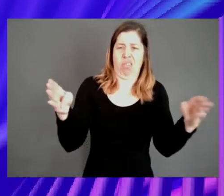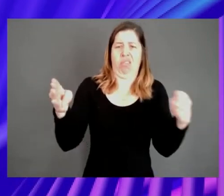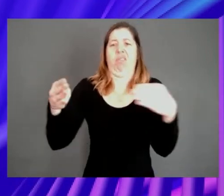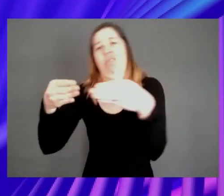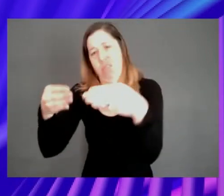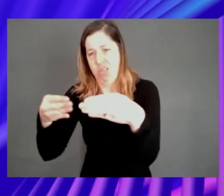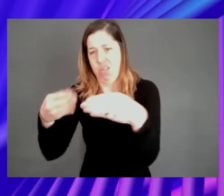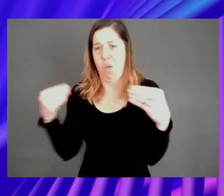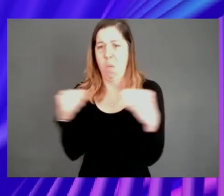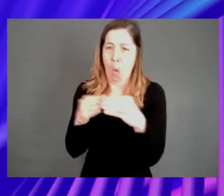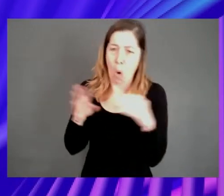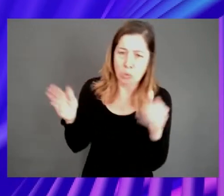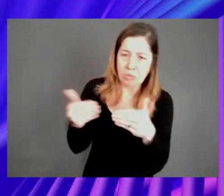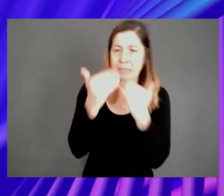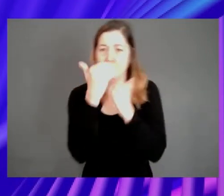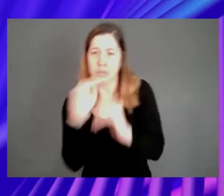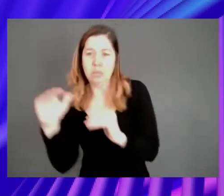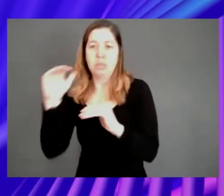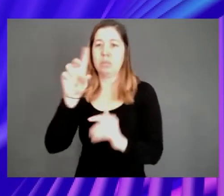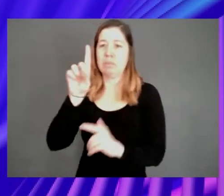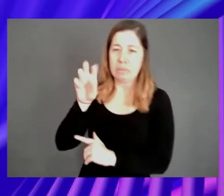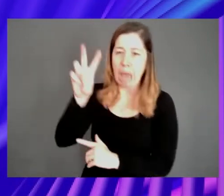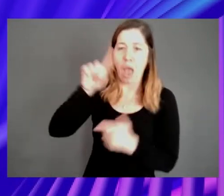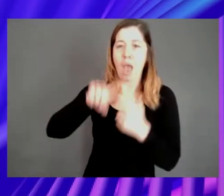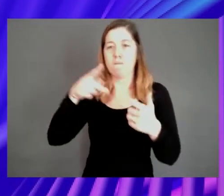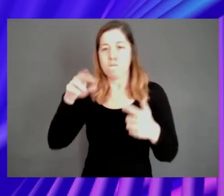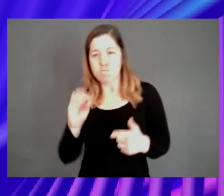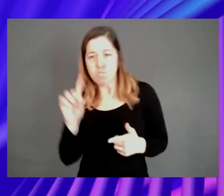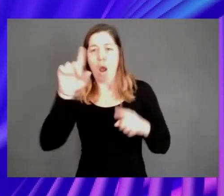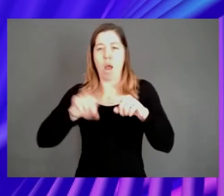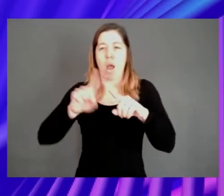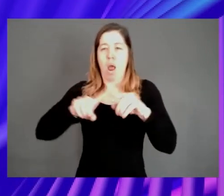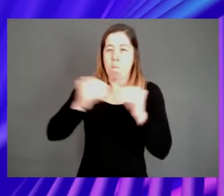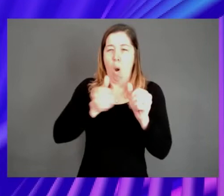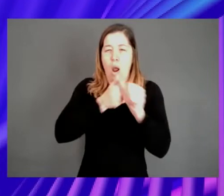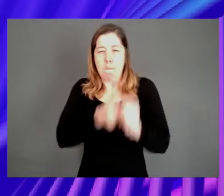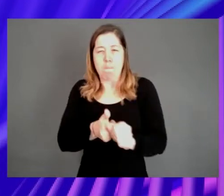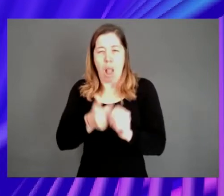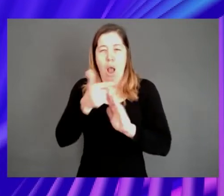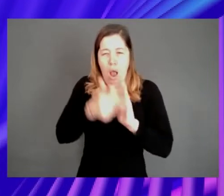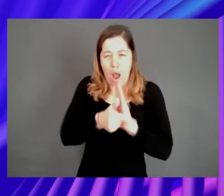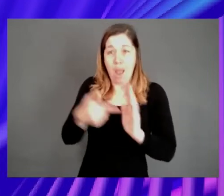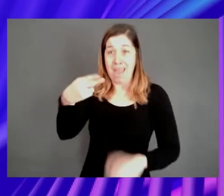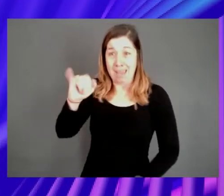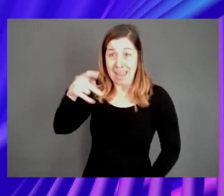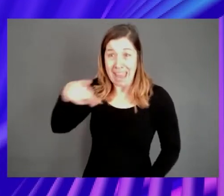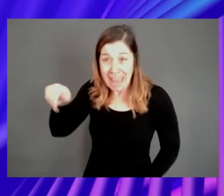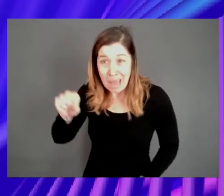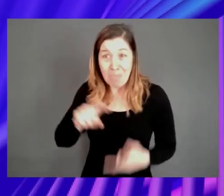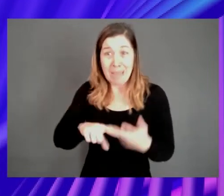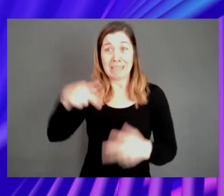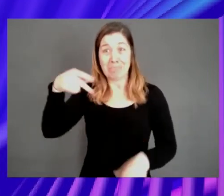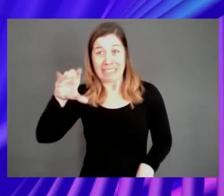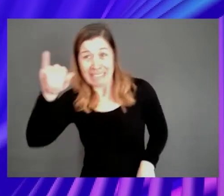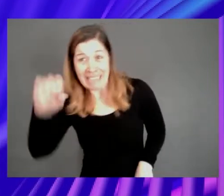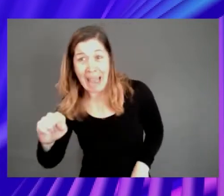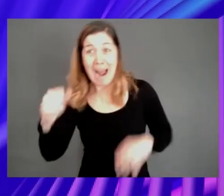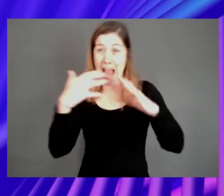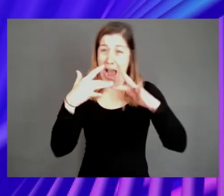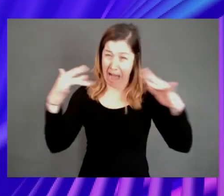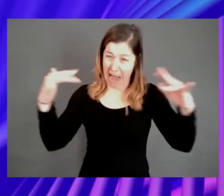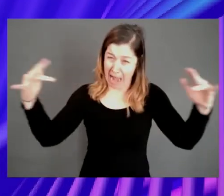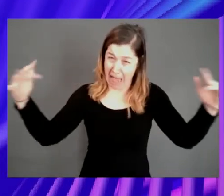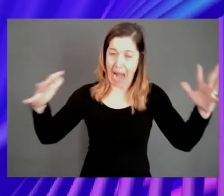prod, and then potentially some of your more compliant environments, you know, your HIPAAs and PCIs, things of that nature, they're going to be adding things